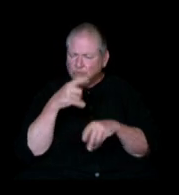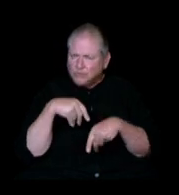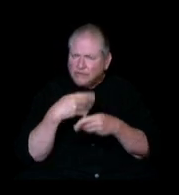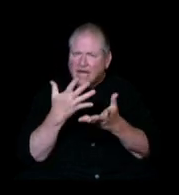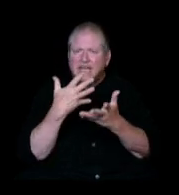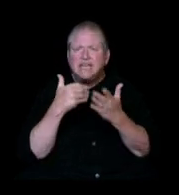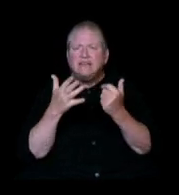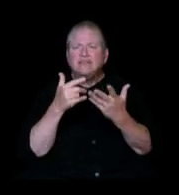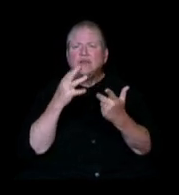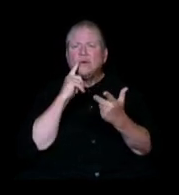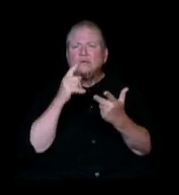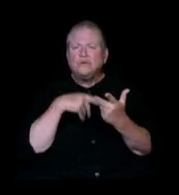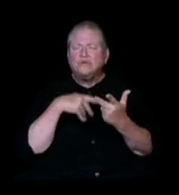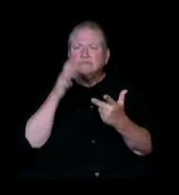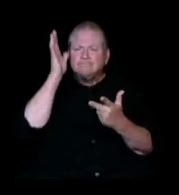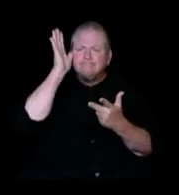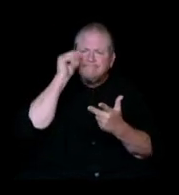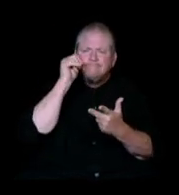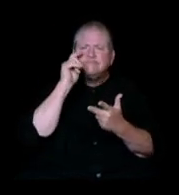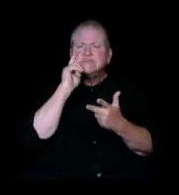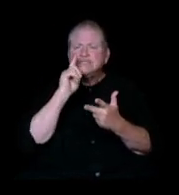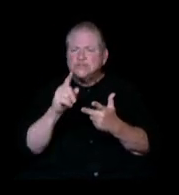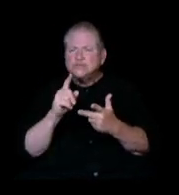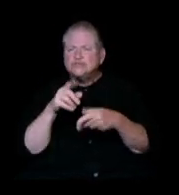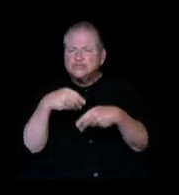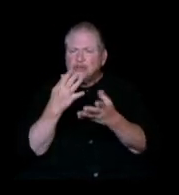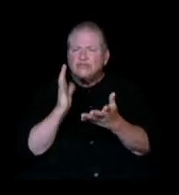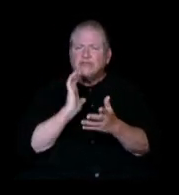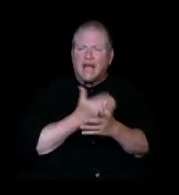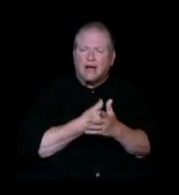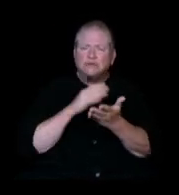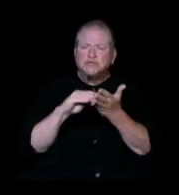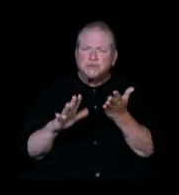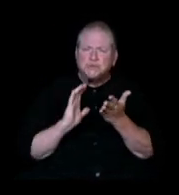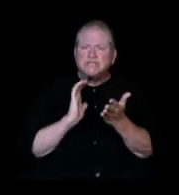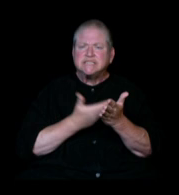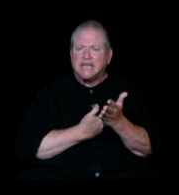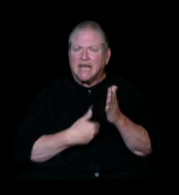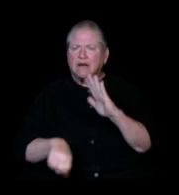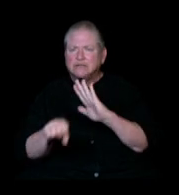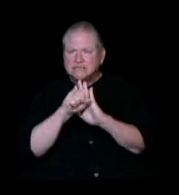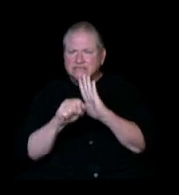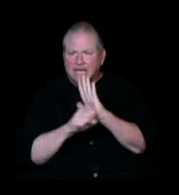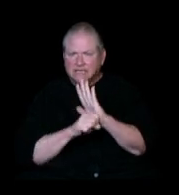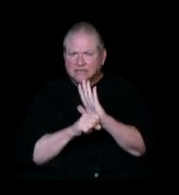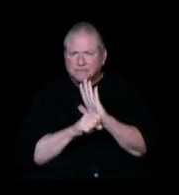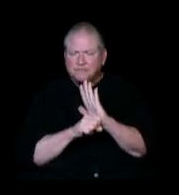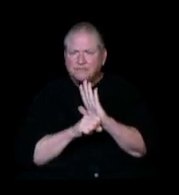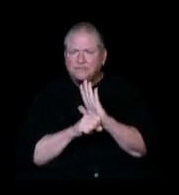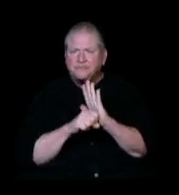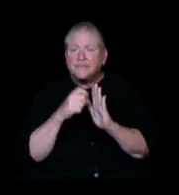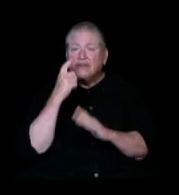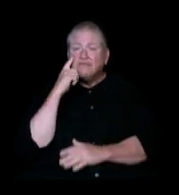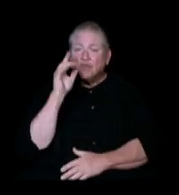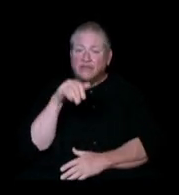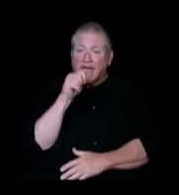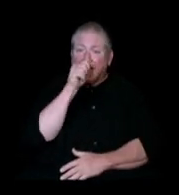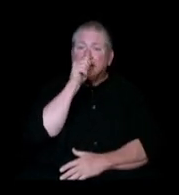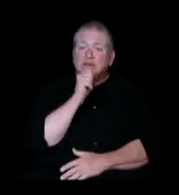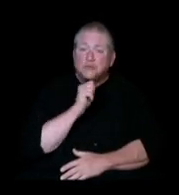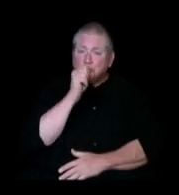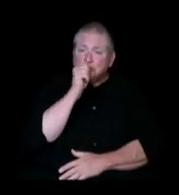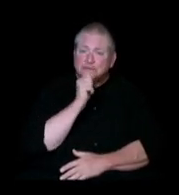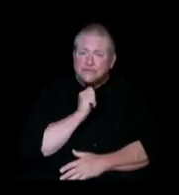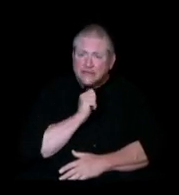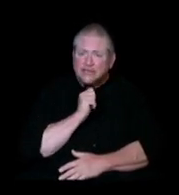need for us to do the best we can for our students and our state. For that, and your perseverance in the